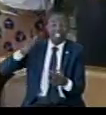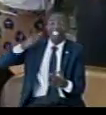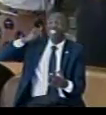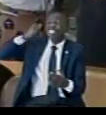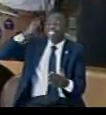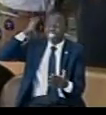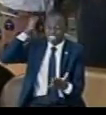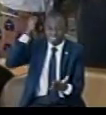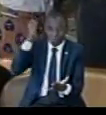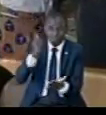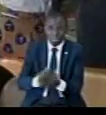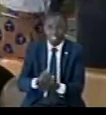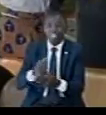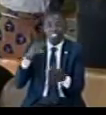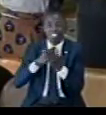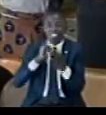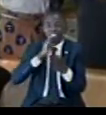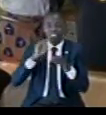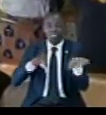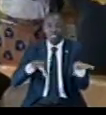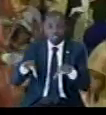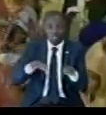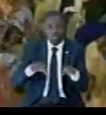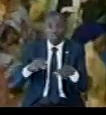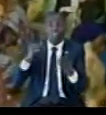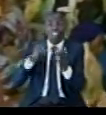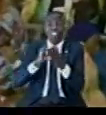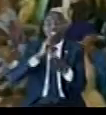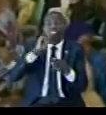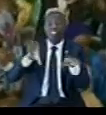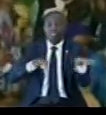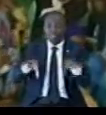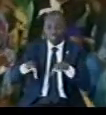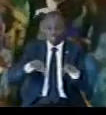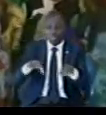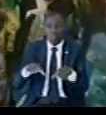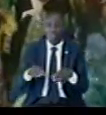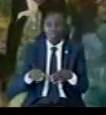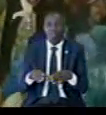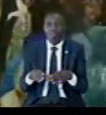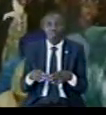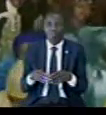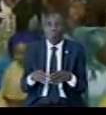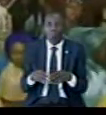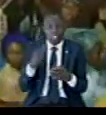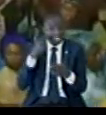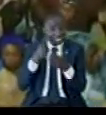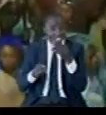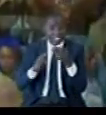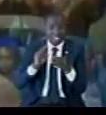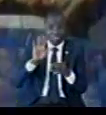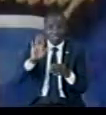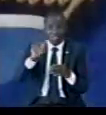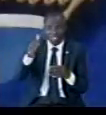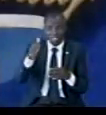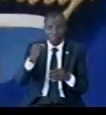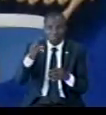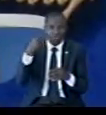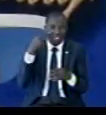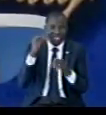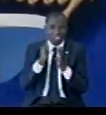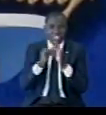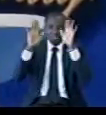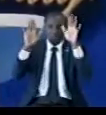Amen. It is done. It is done. Check up yourself. You'll find that the